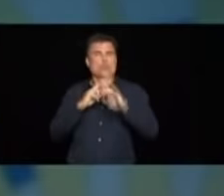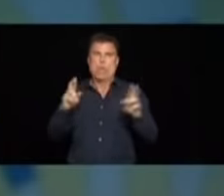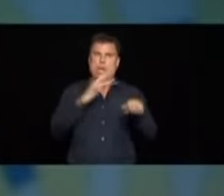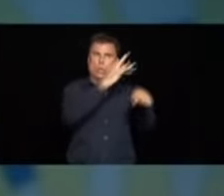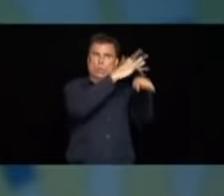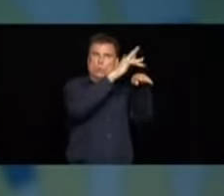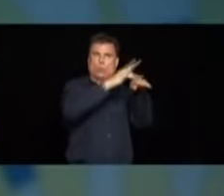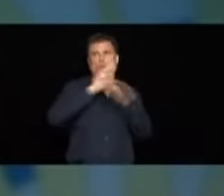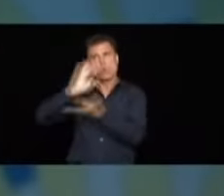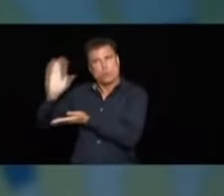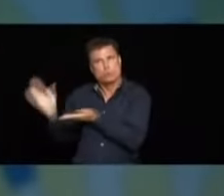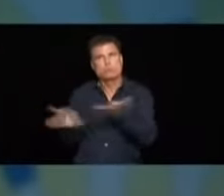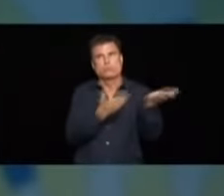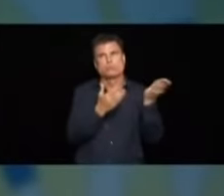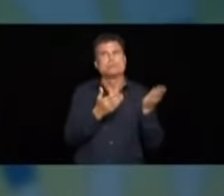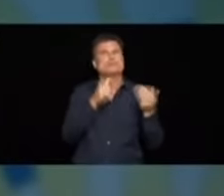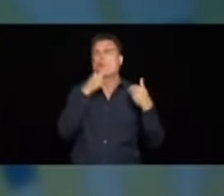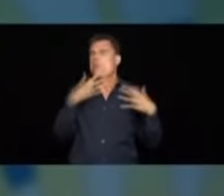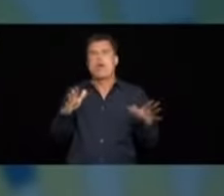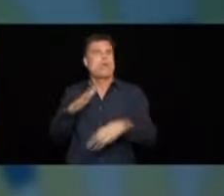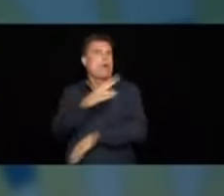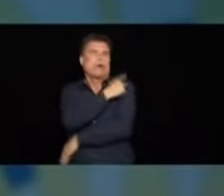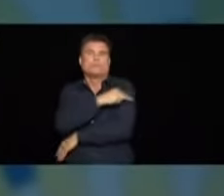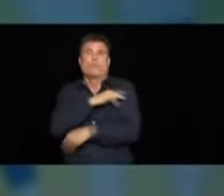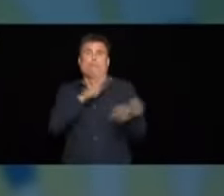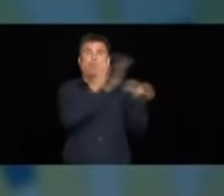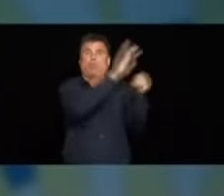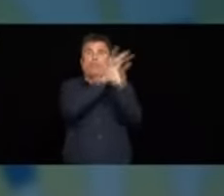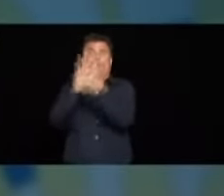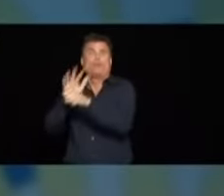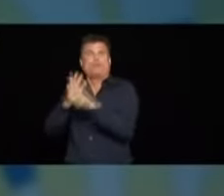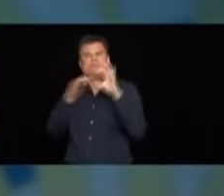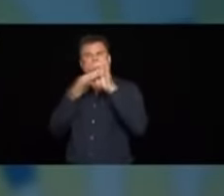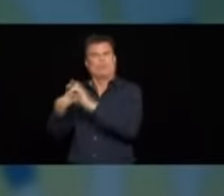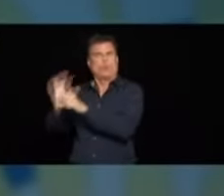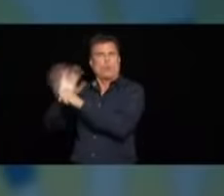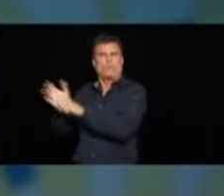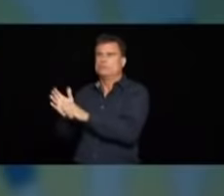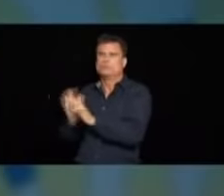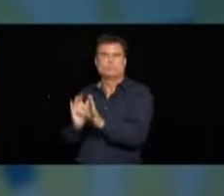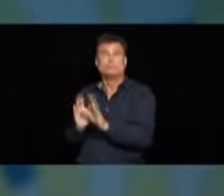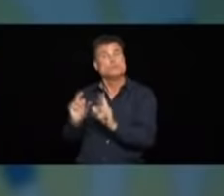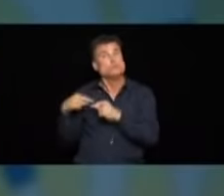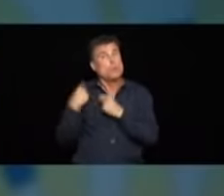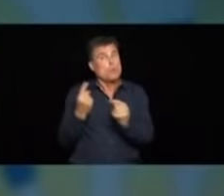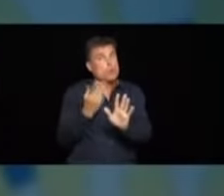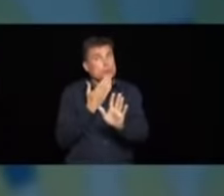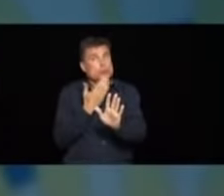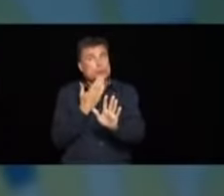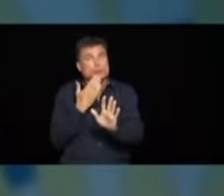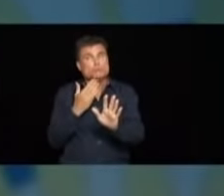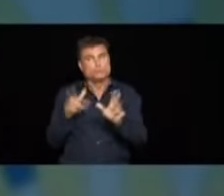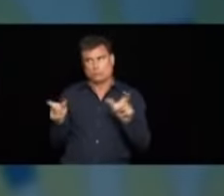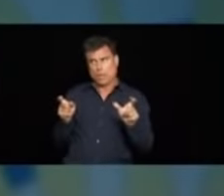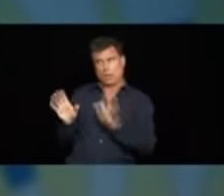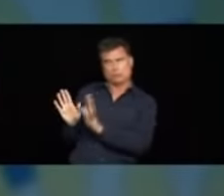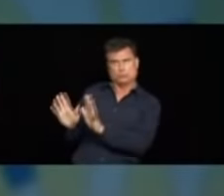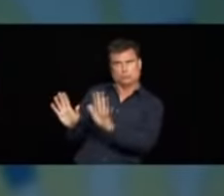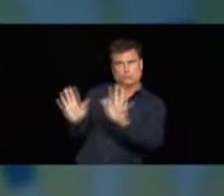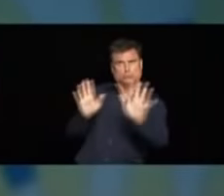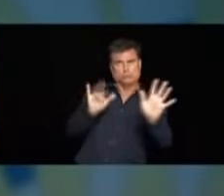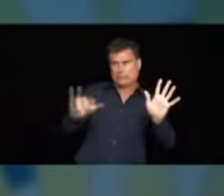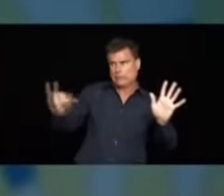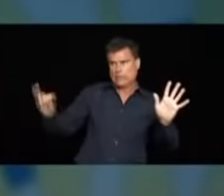also monitoring how many people are in our ICUs around the province. And again, that remains very low, and that remains at a